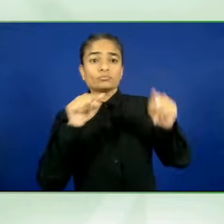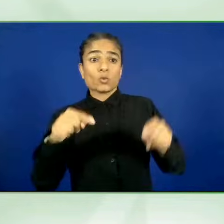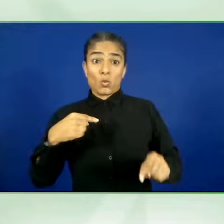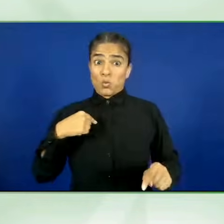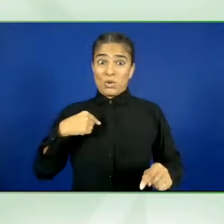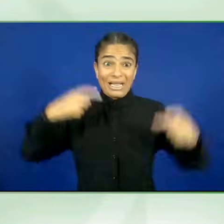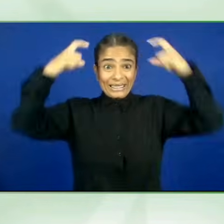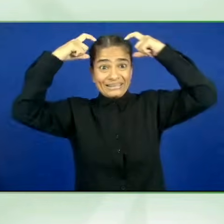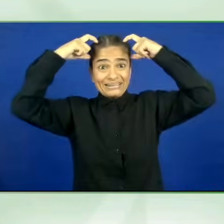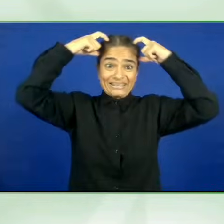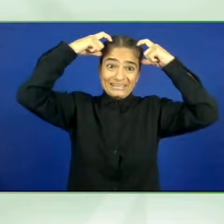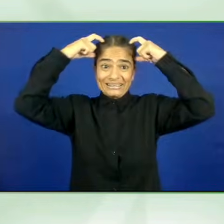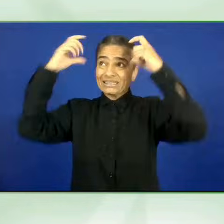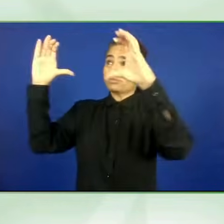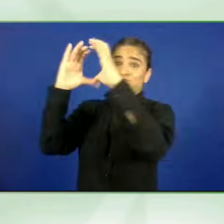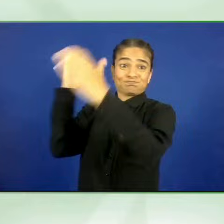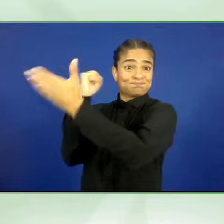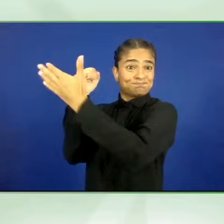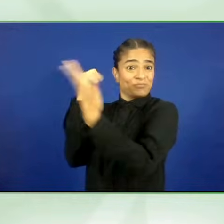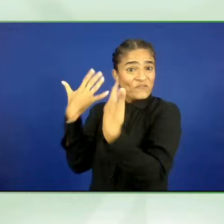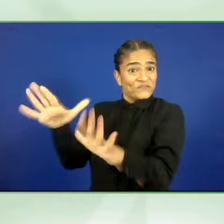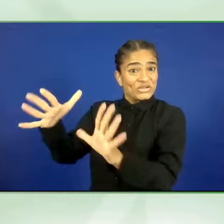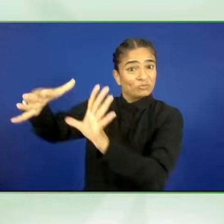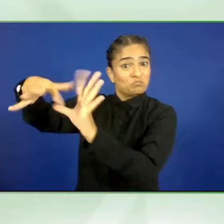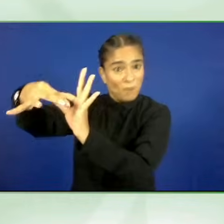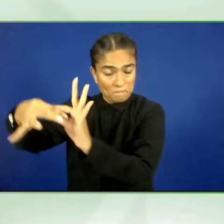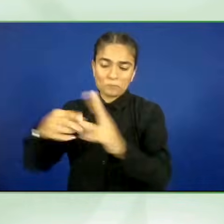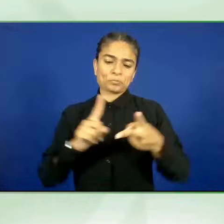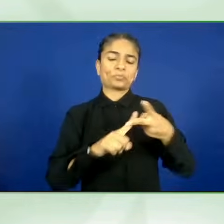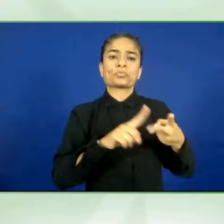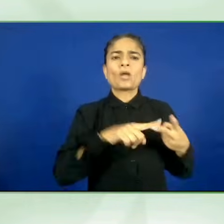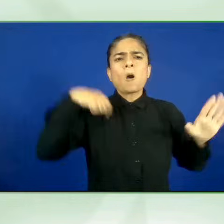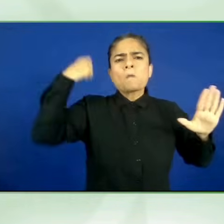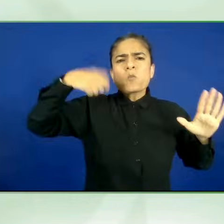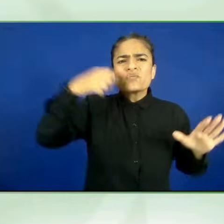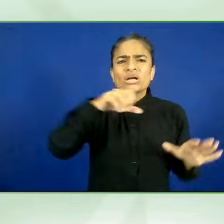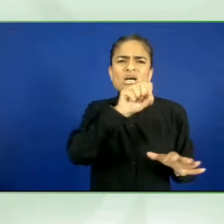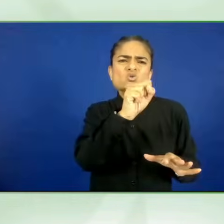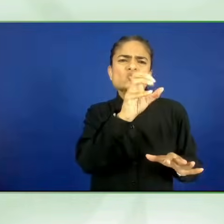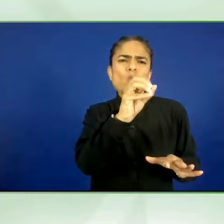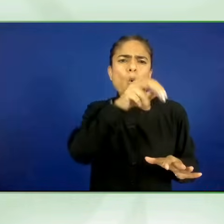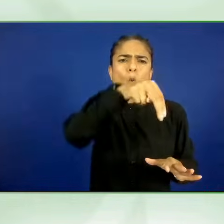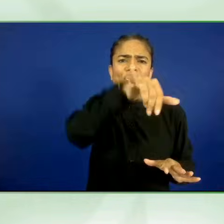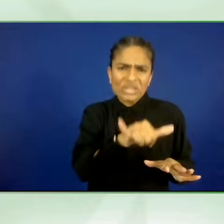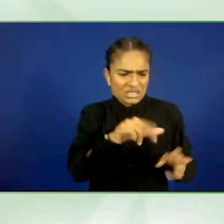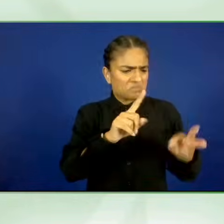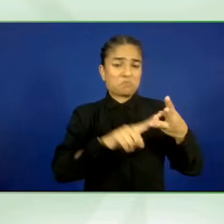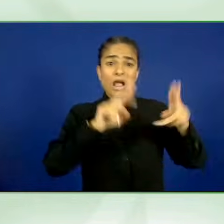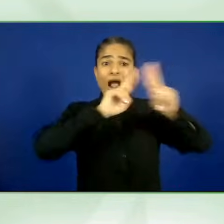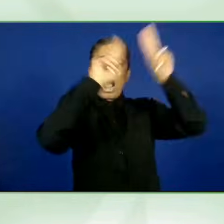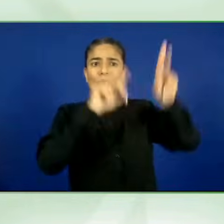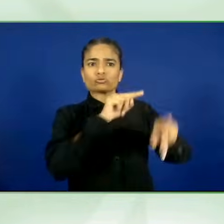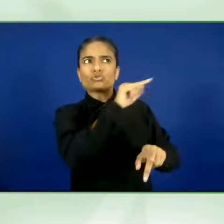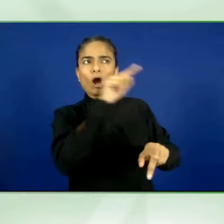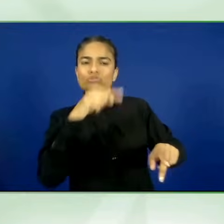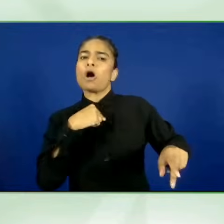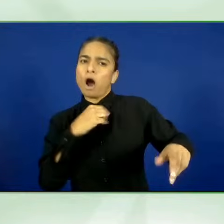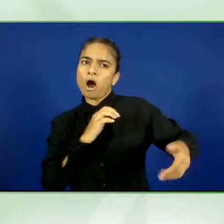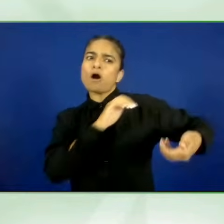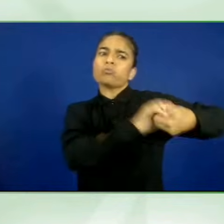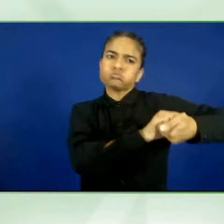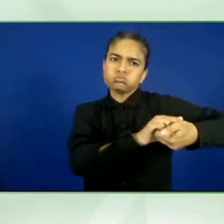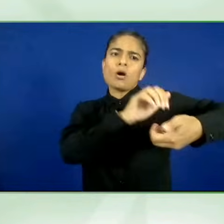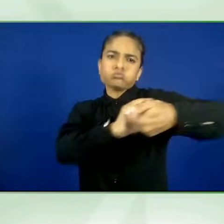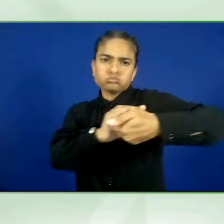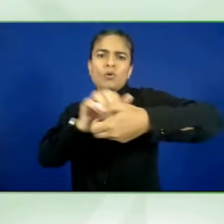houses are will be hosting their content on our platforms. And even in India, the big production houses such